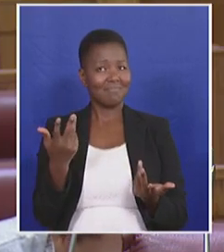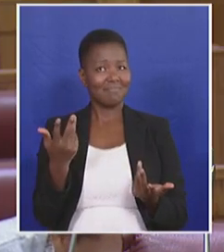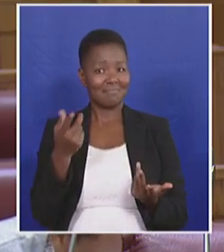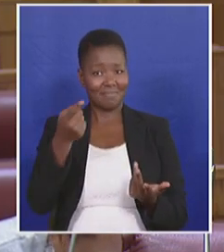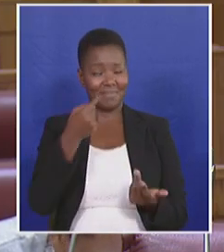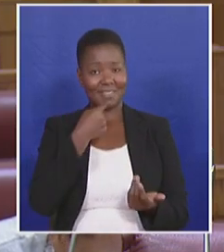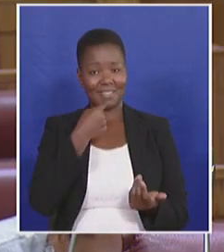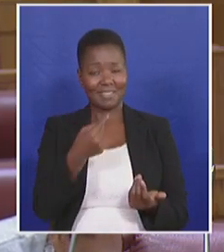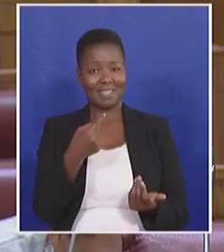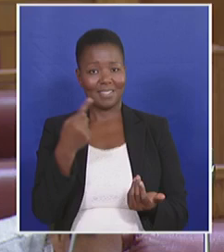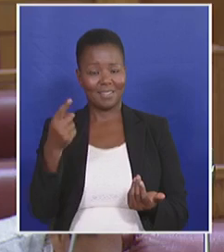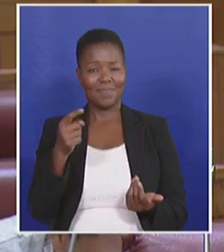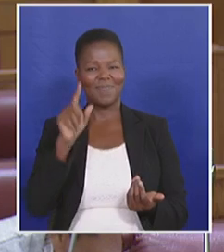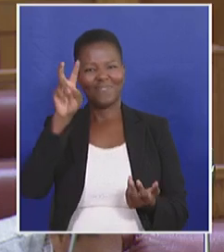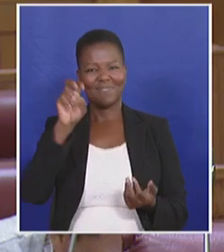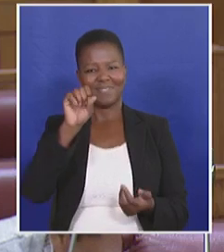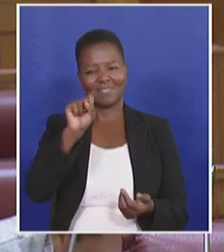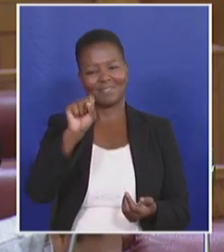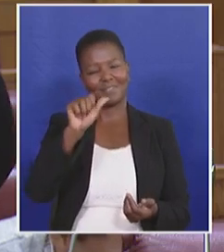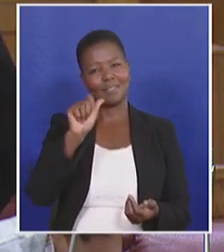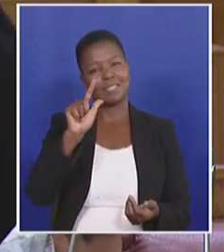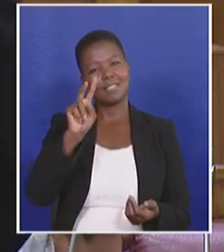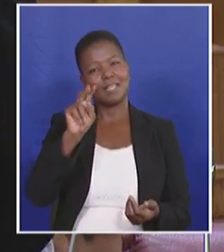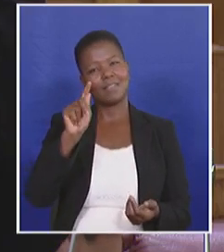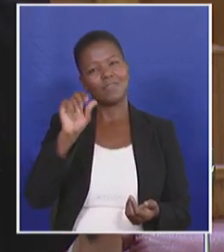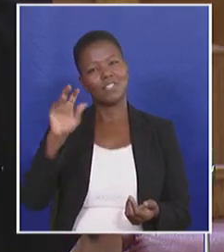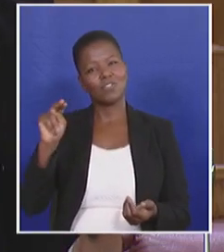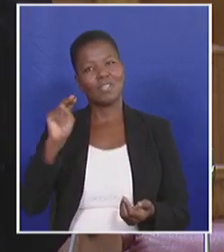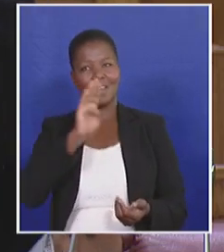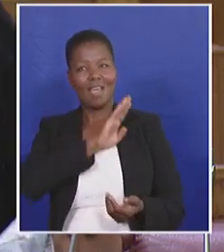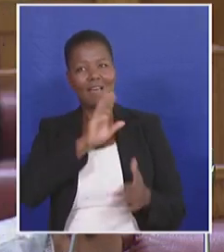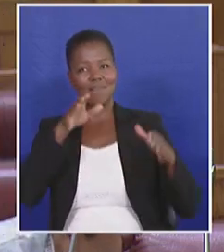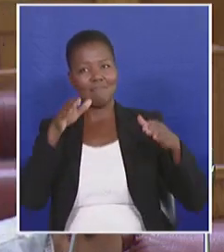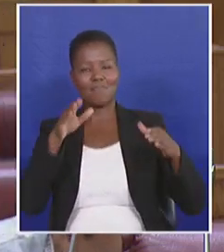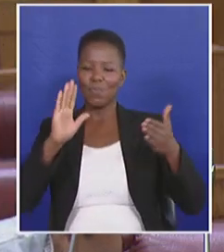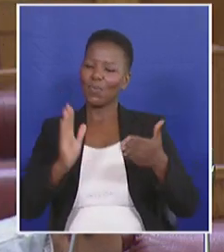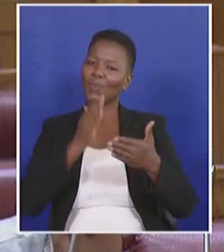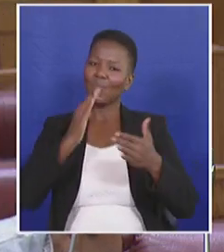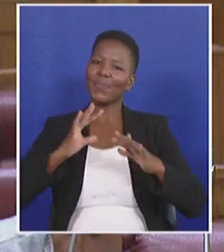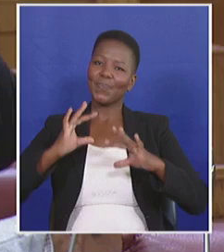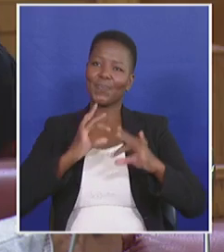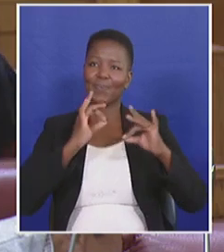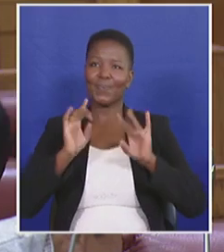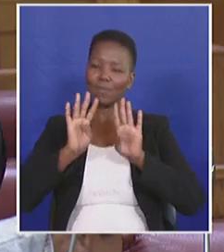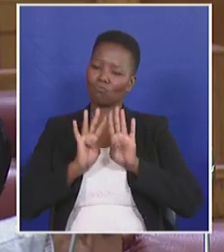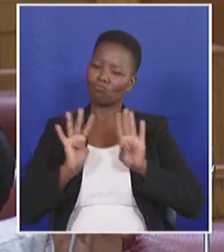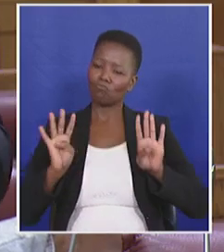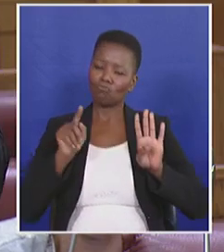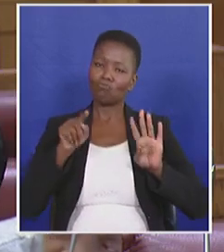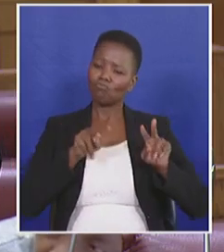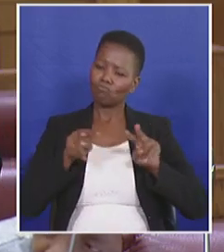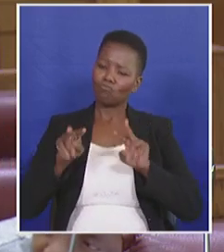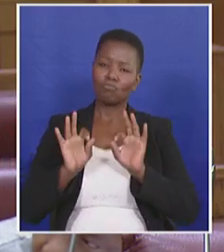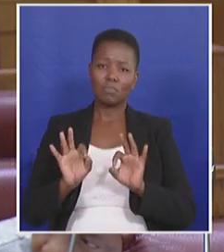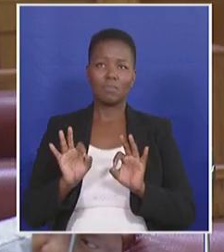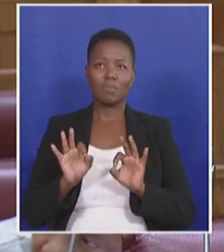you, in the Salvation Army, you have a captain. And the captain, I suspect, I've never been in the Salvation Army, but I suspect